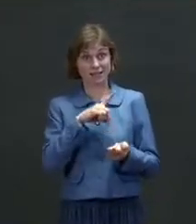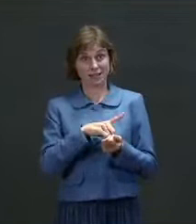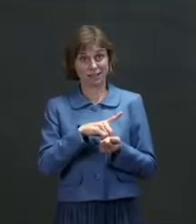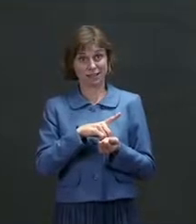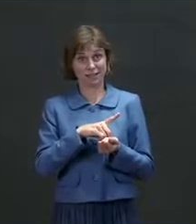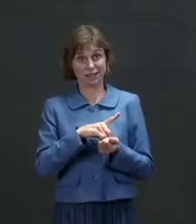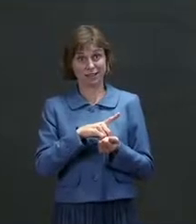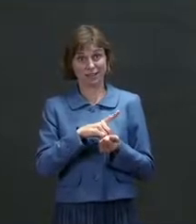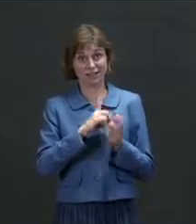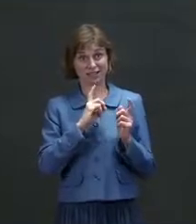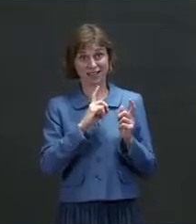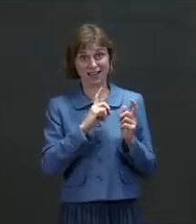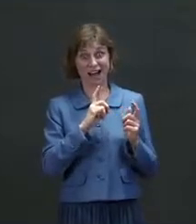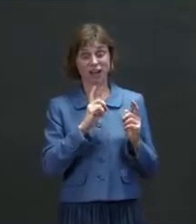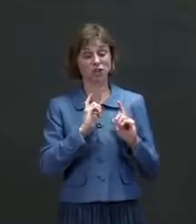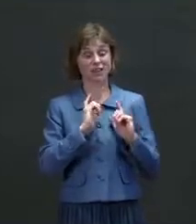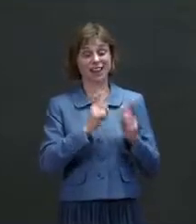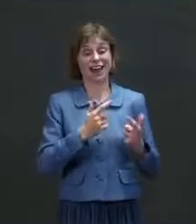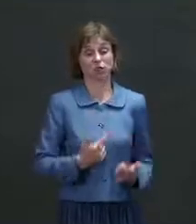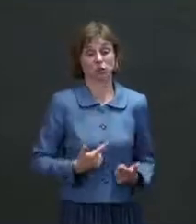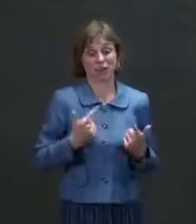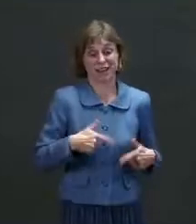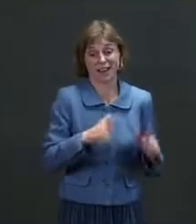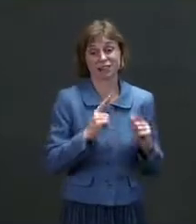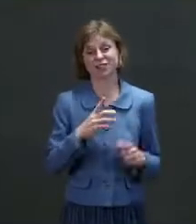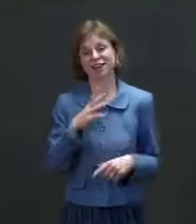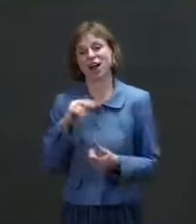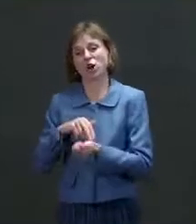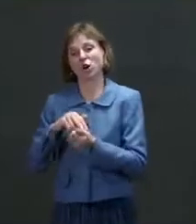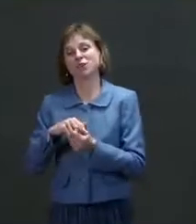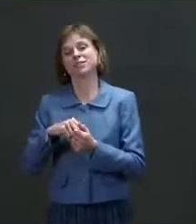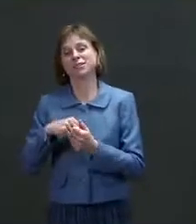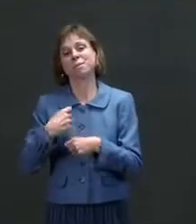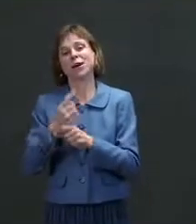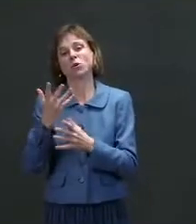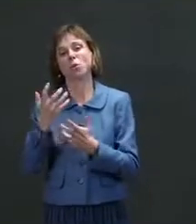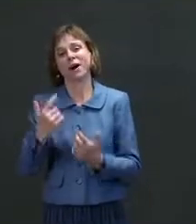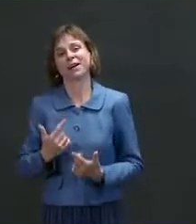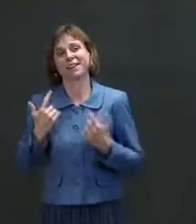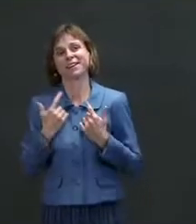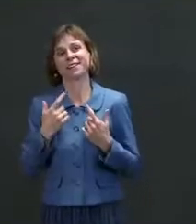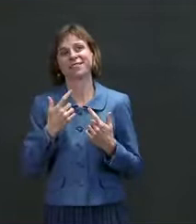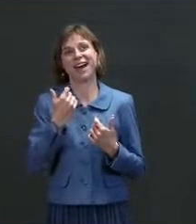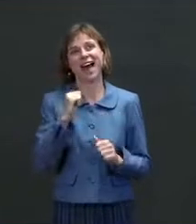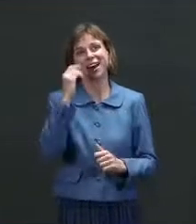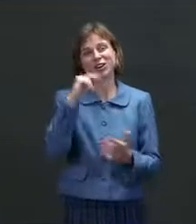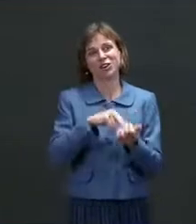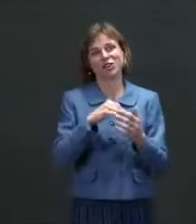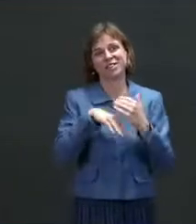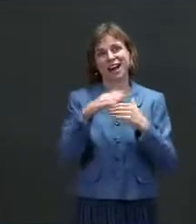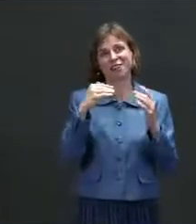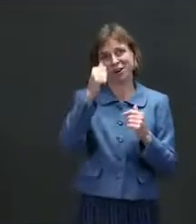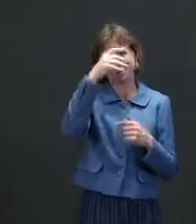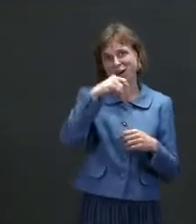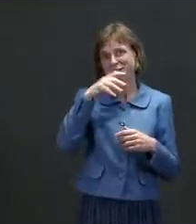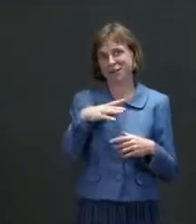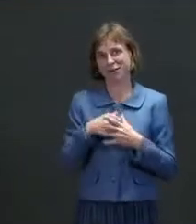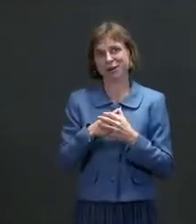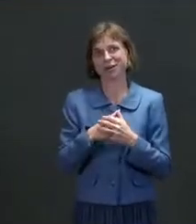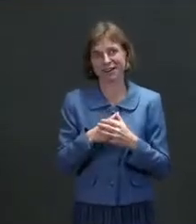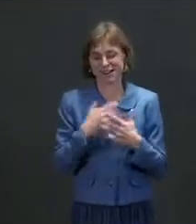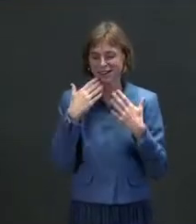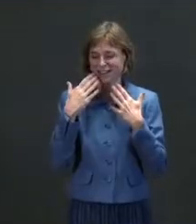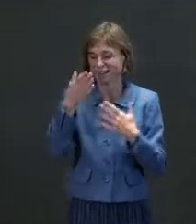make you want to live. If there's any angels in heaven, they're all nurses, male and female. And that's not an exaggeration. That's right. That's the God's truth. Thank you for all you